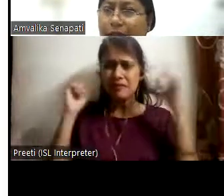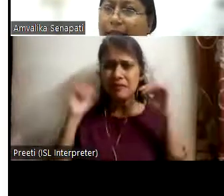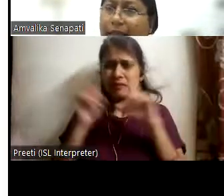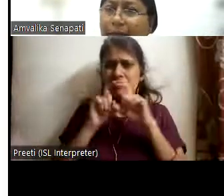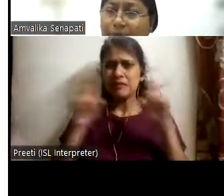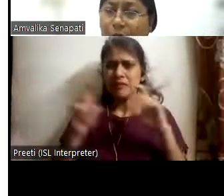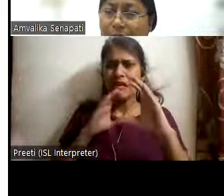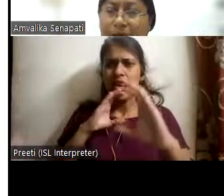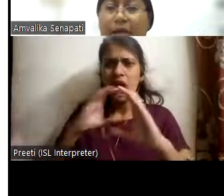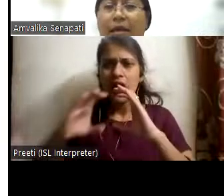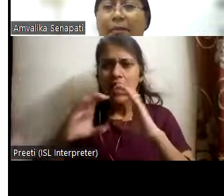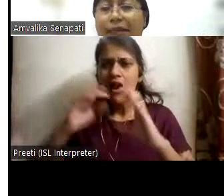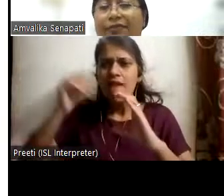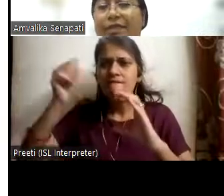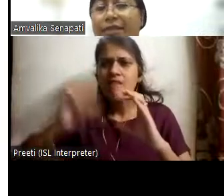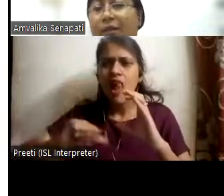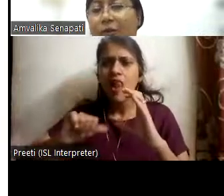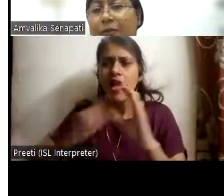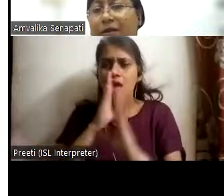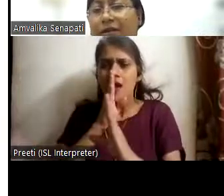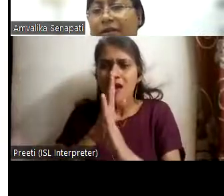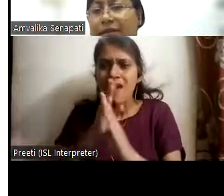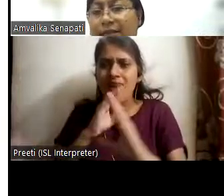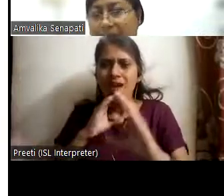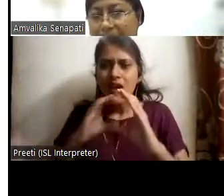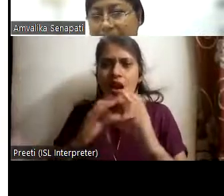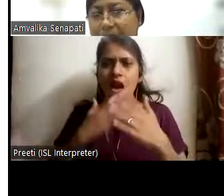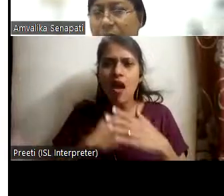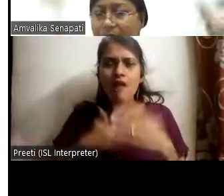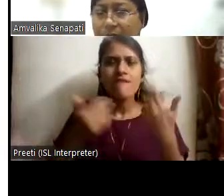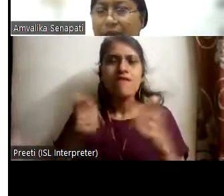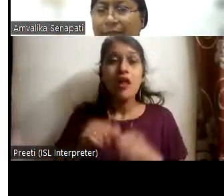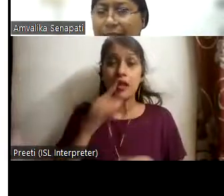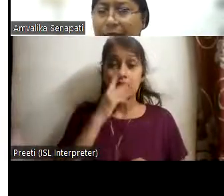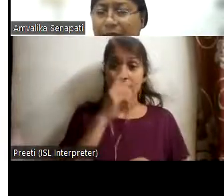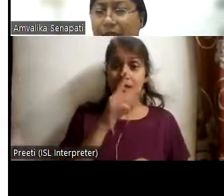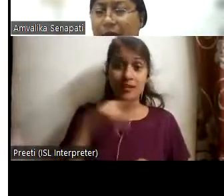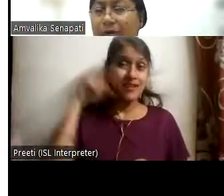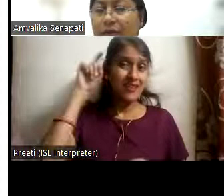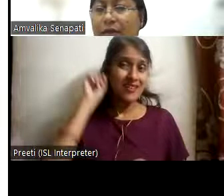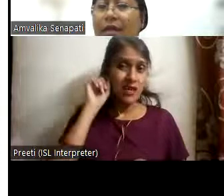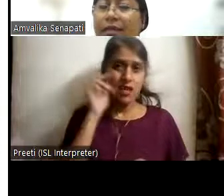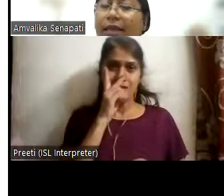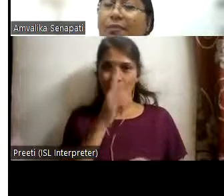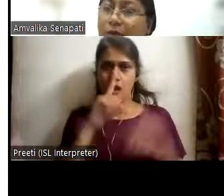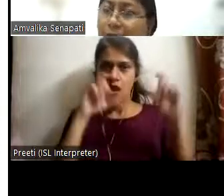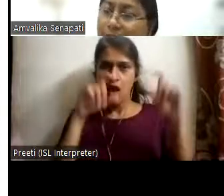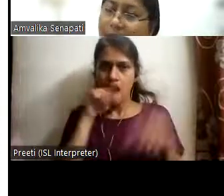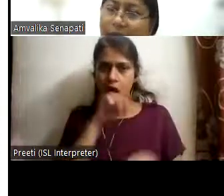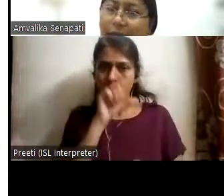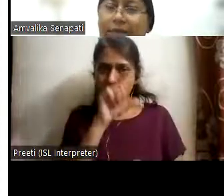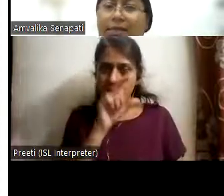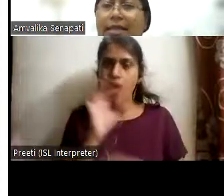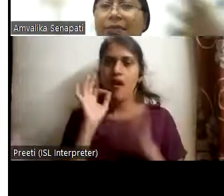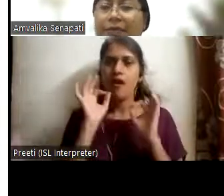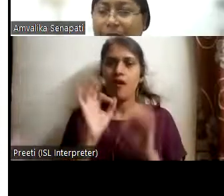hearing aid and they keep it open. But if they see the loop induction system on the signboard at the counter, they can put on the